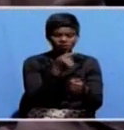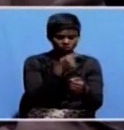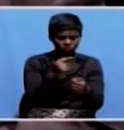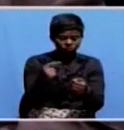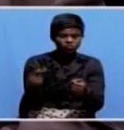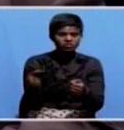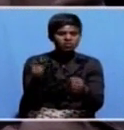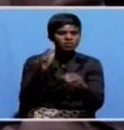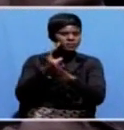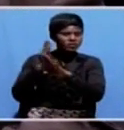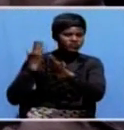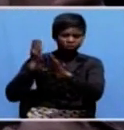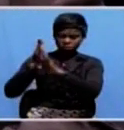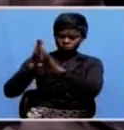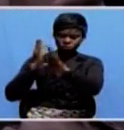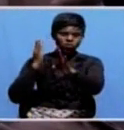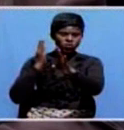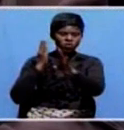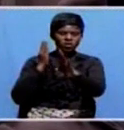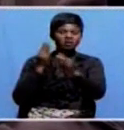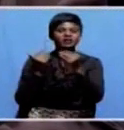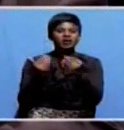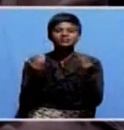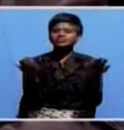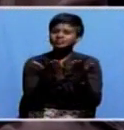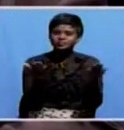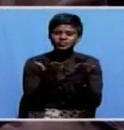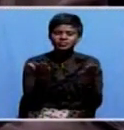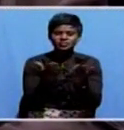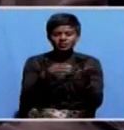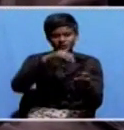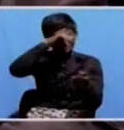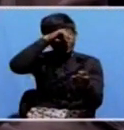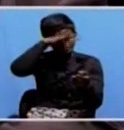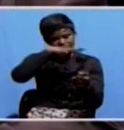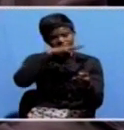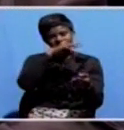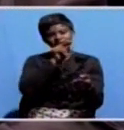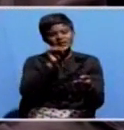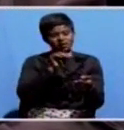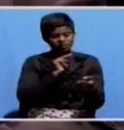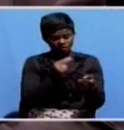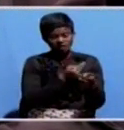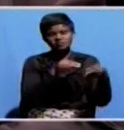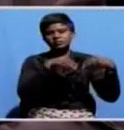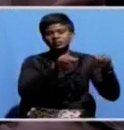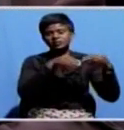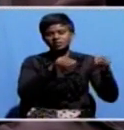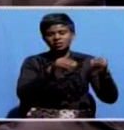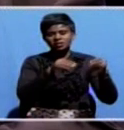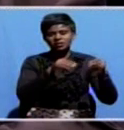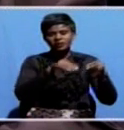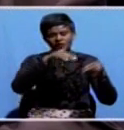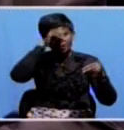were queuing up are available. The mines you privatize, now the government doesn't have